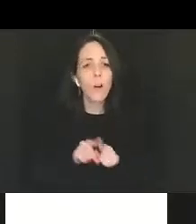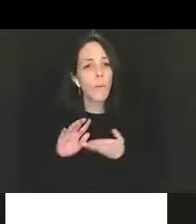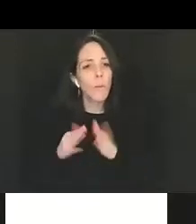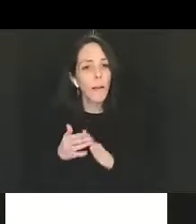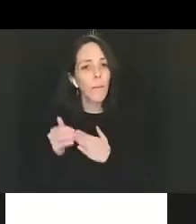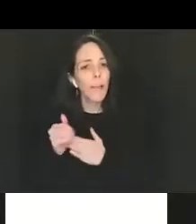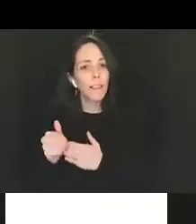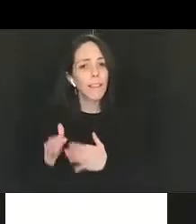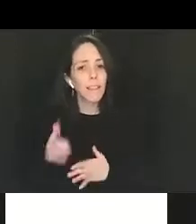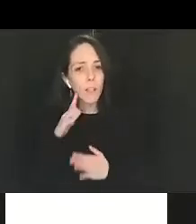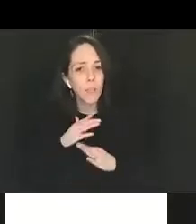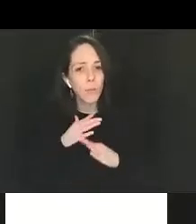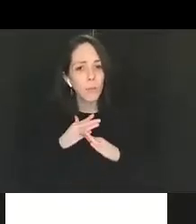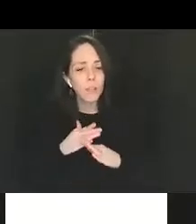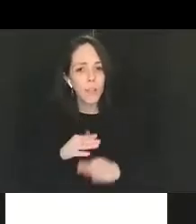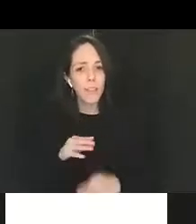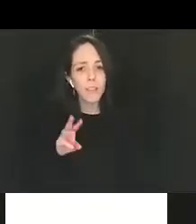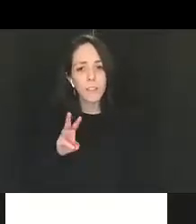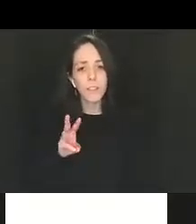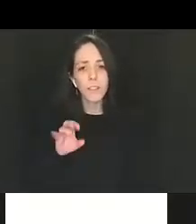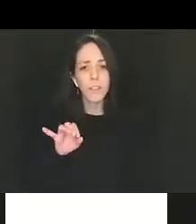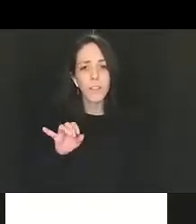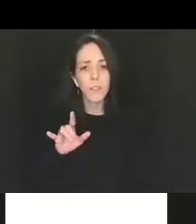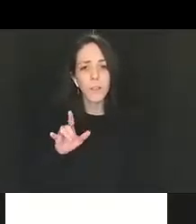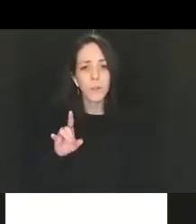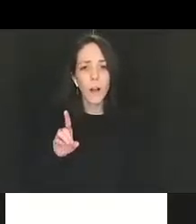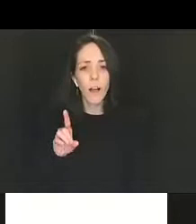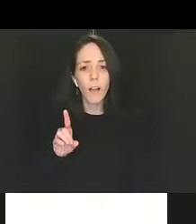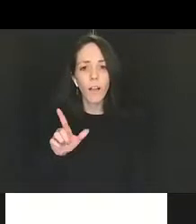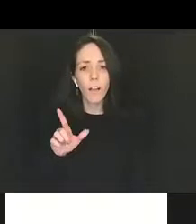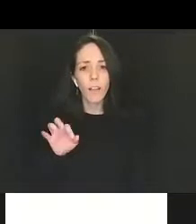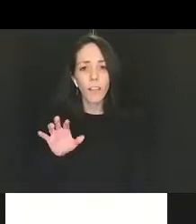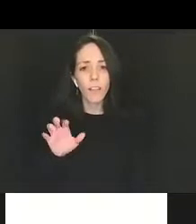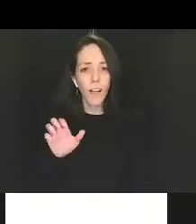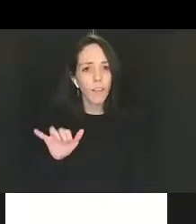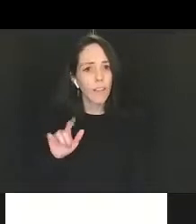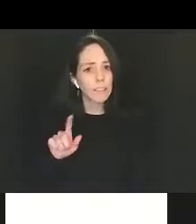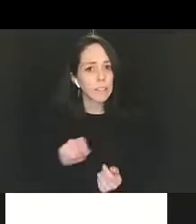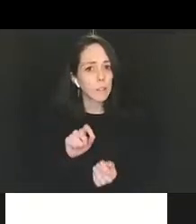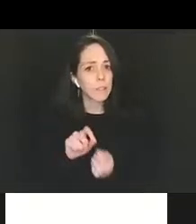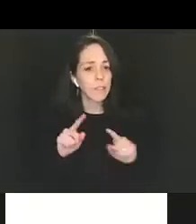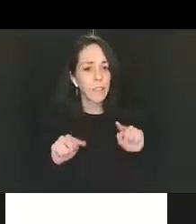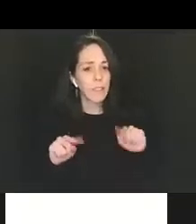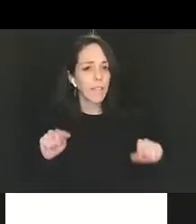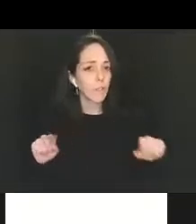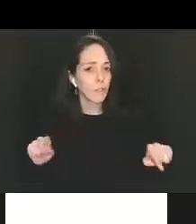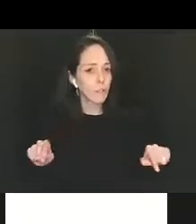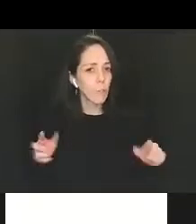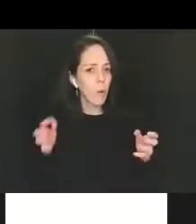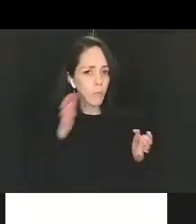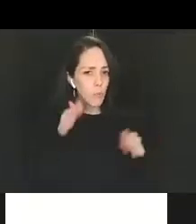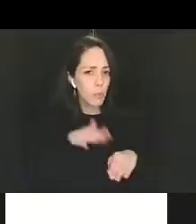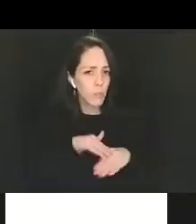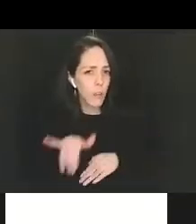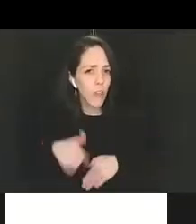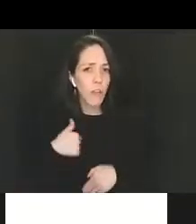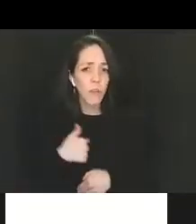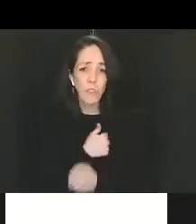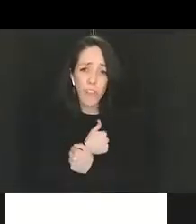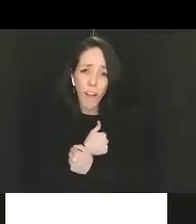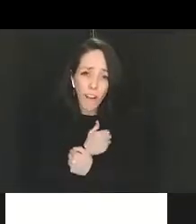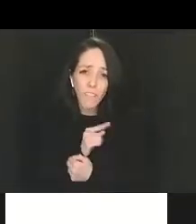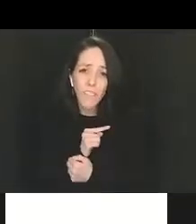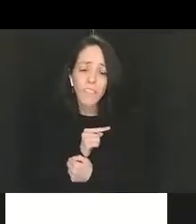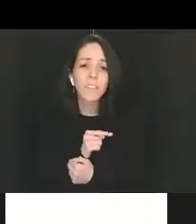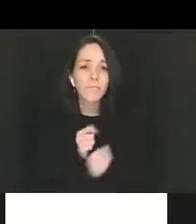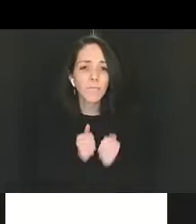most specific diversity at this point is wildlife. And we love it. Most everybody in the community